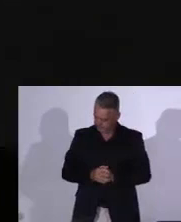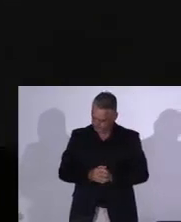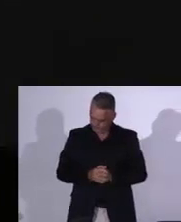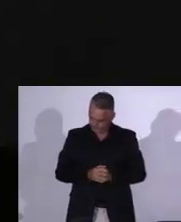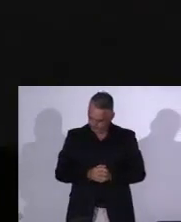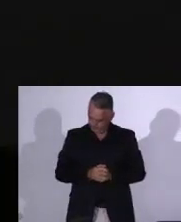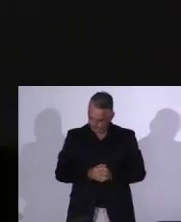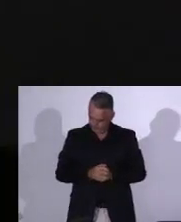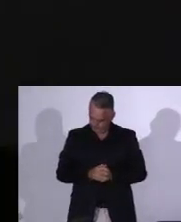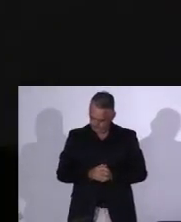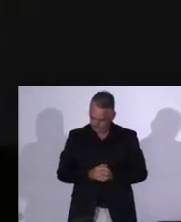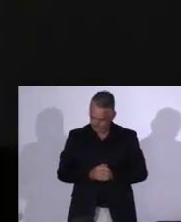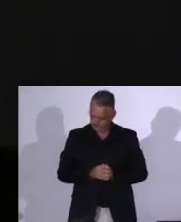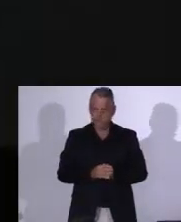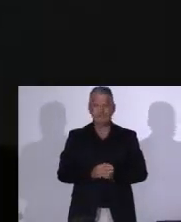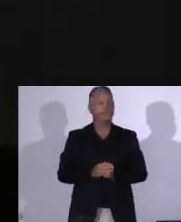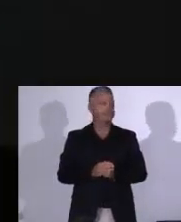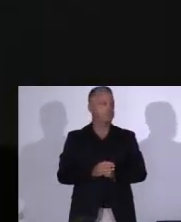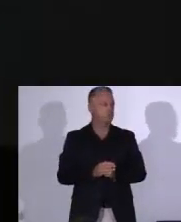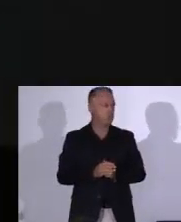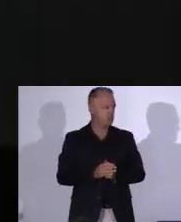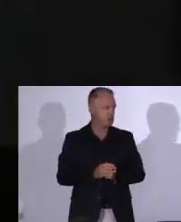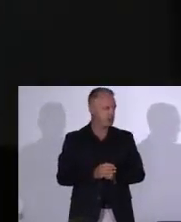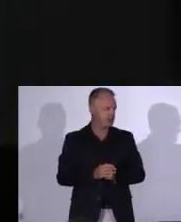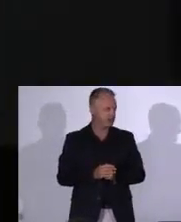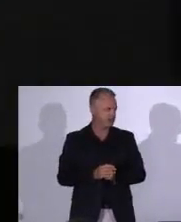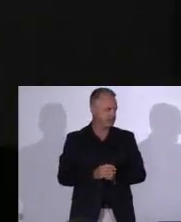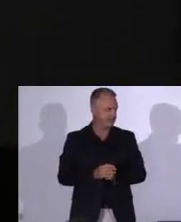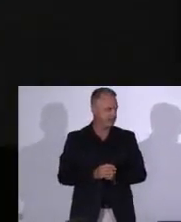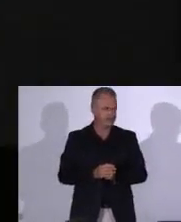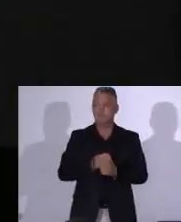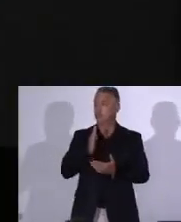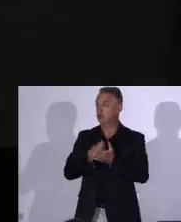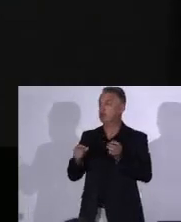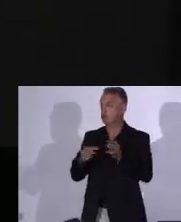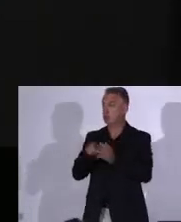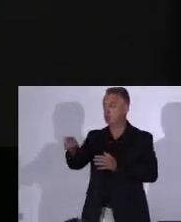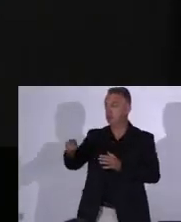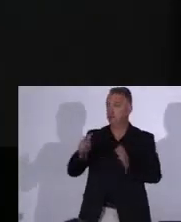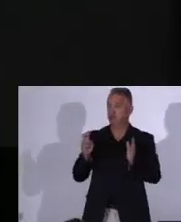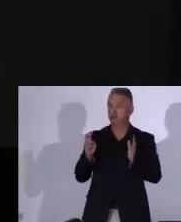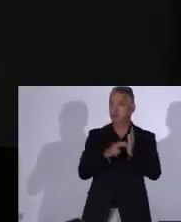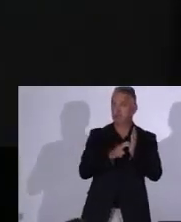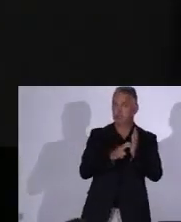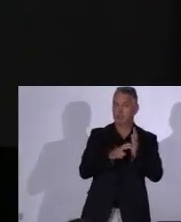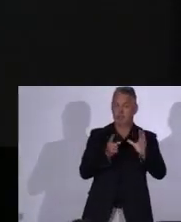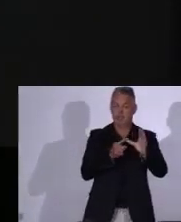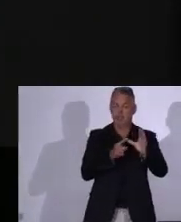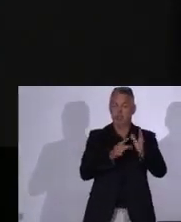I can't emphasize enough how important it is to register for the AAA Play newsletter. If